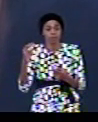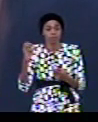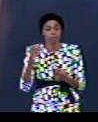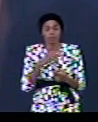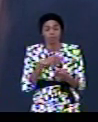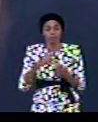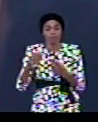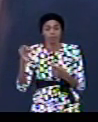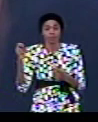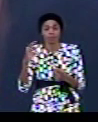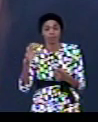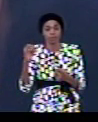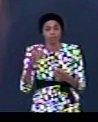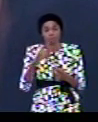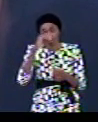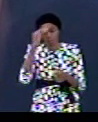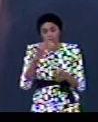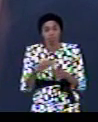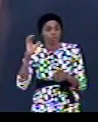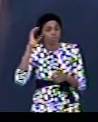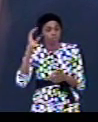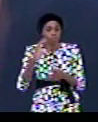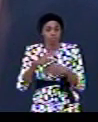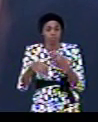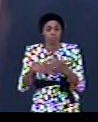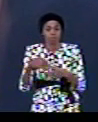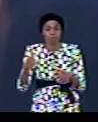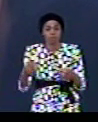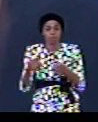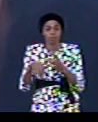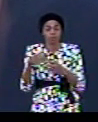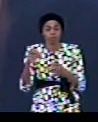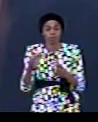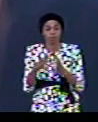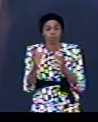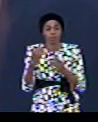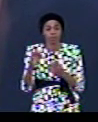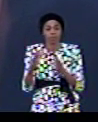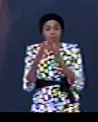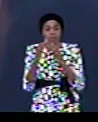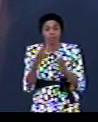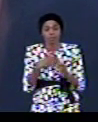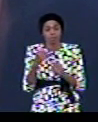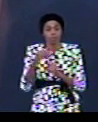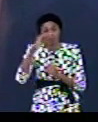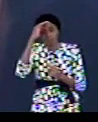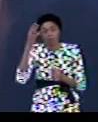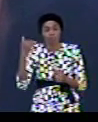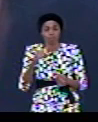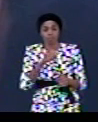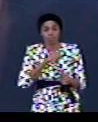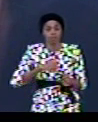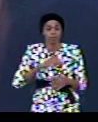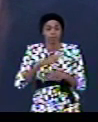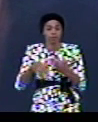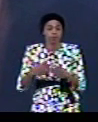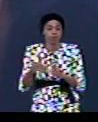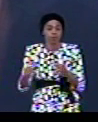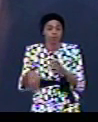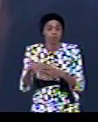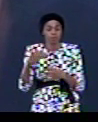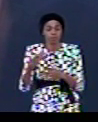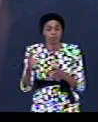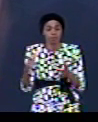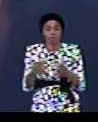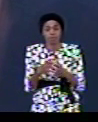Hamor and unto Shechem his son hearkened all that went out of the gate of his city, and every male was circumcised, all that went out